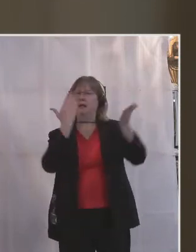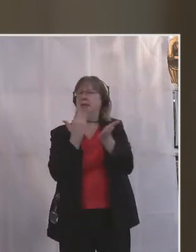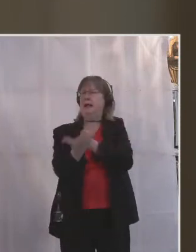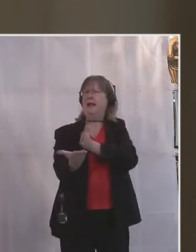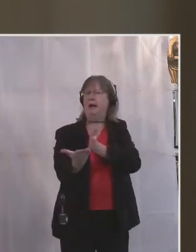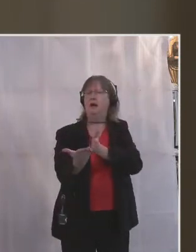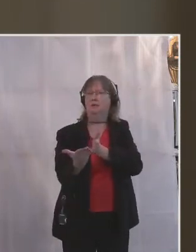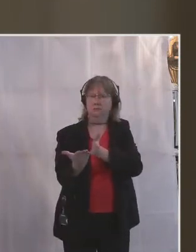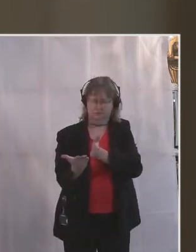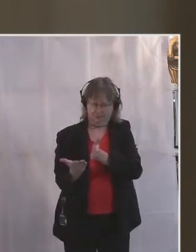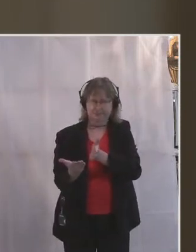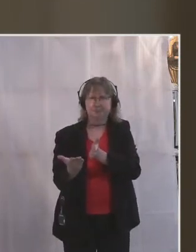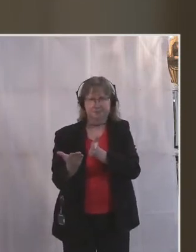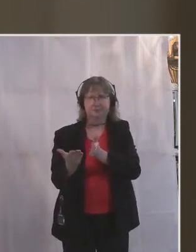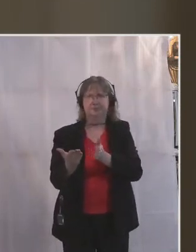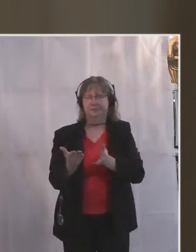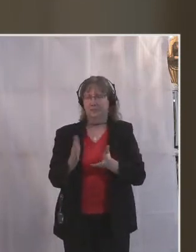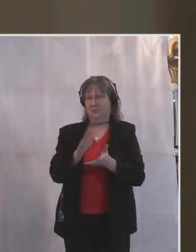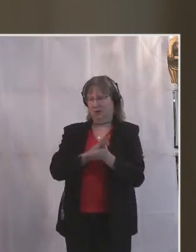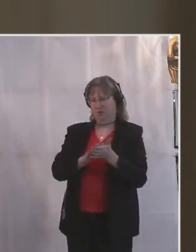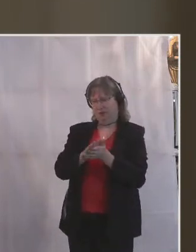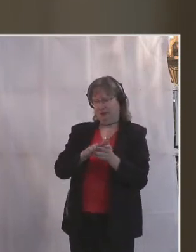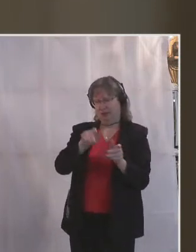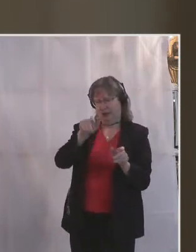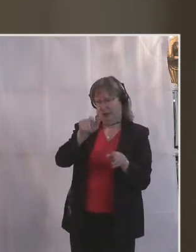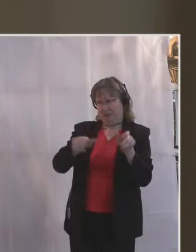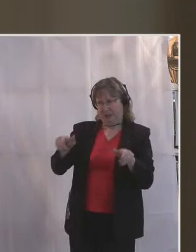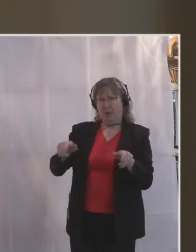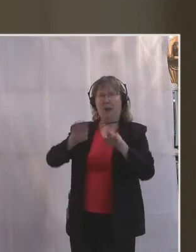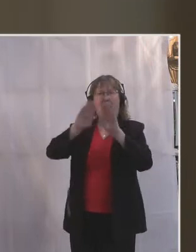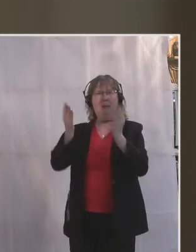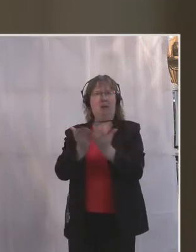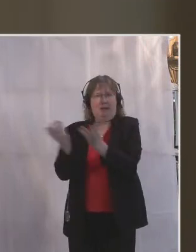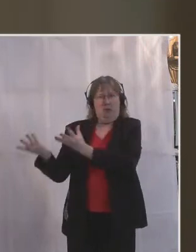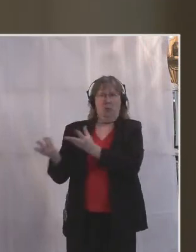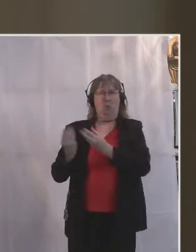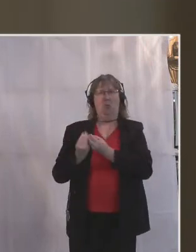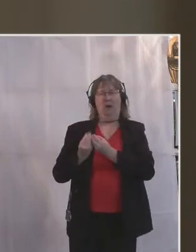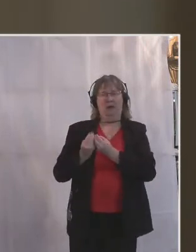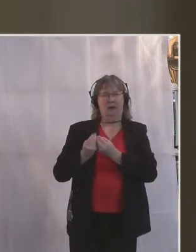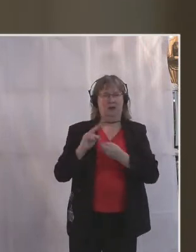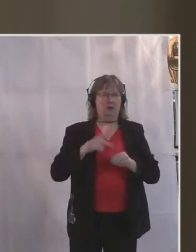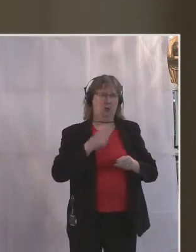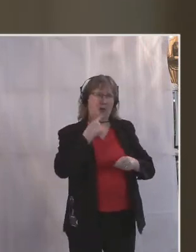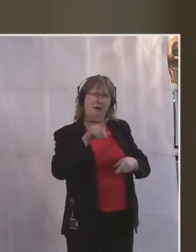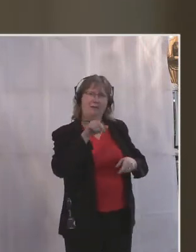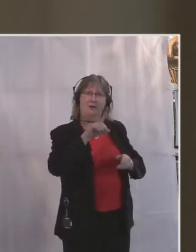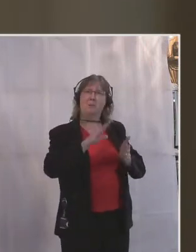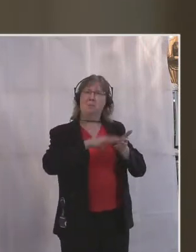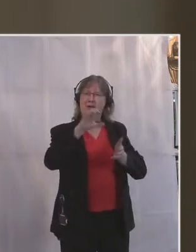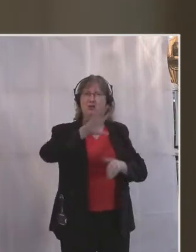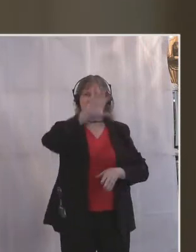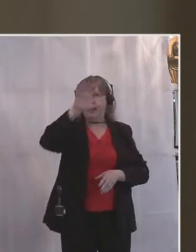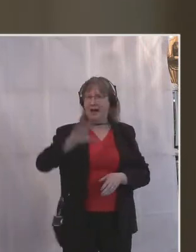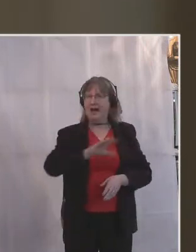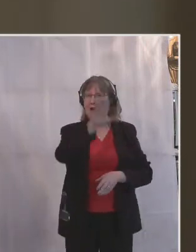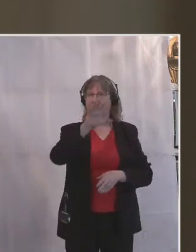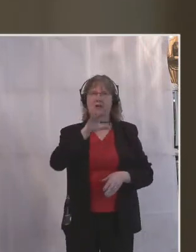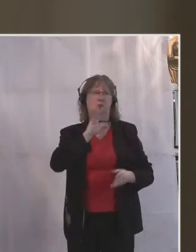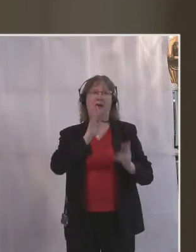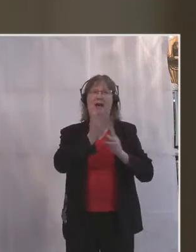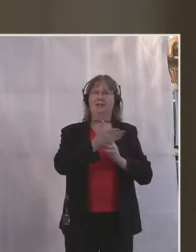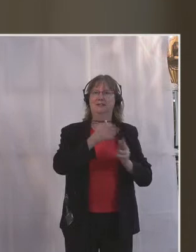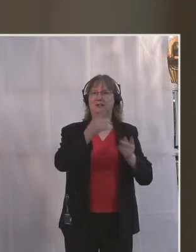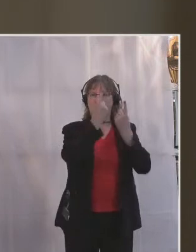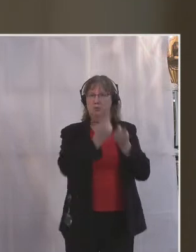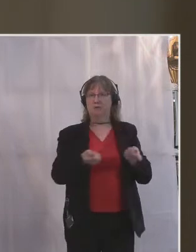place that talks about taking the people and the planet with us. We neighbour the poorest communities in Greater Manchester. We have access through our partnership with the